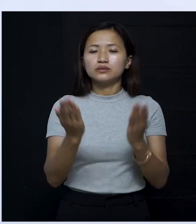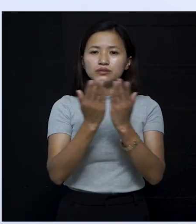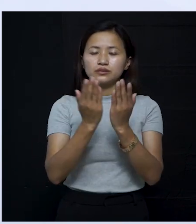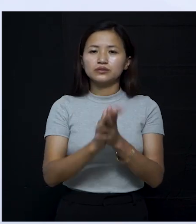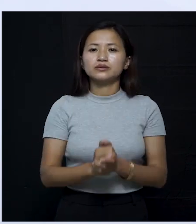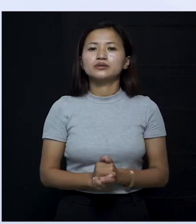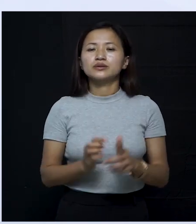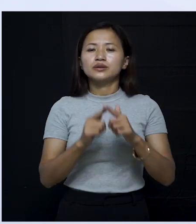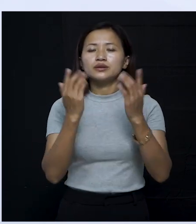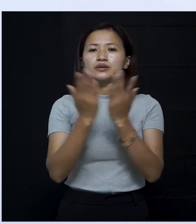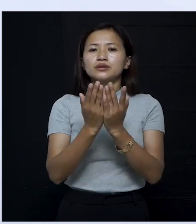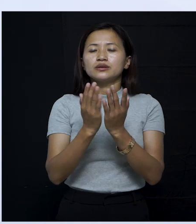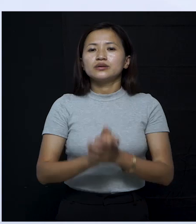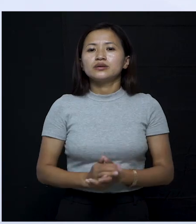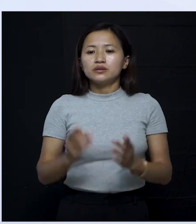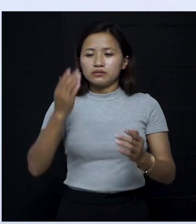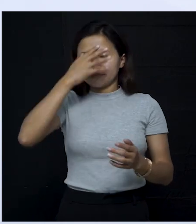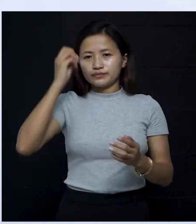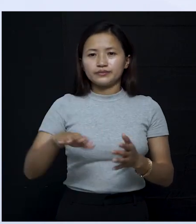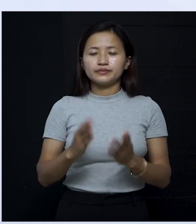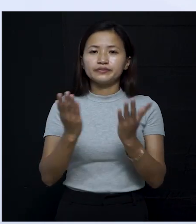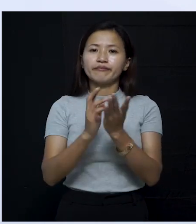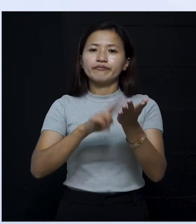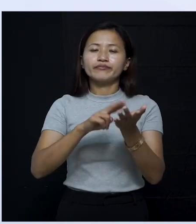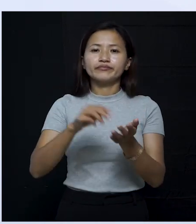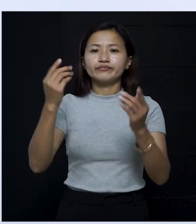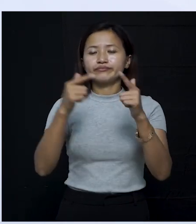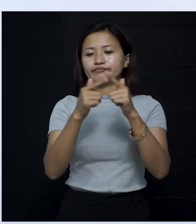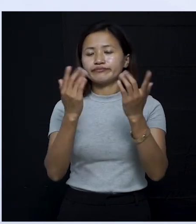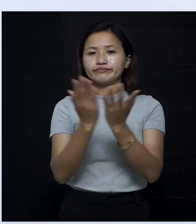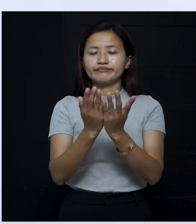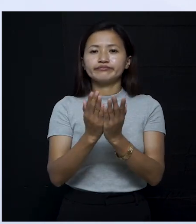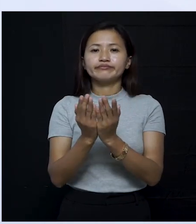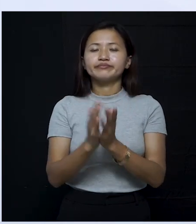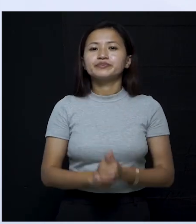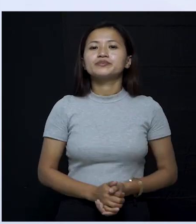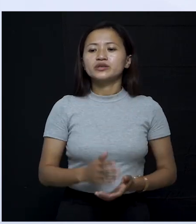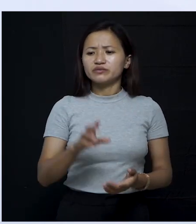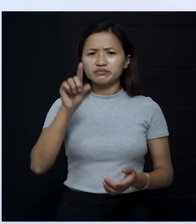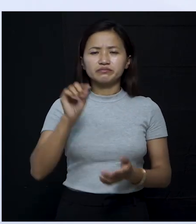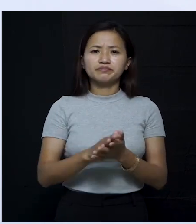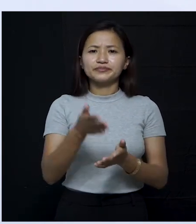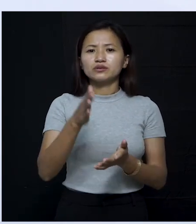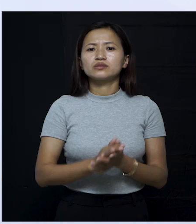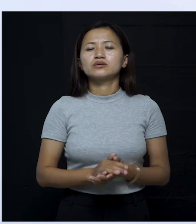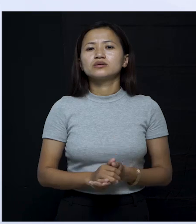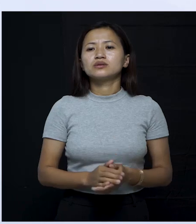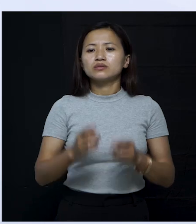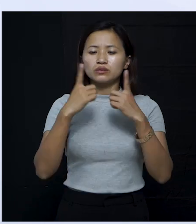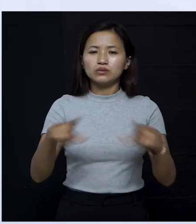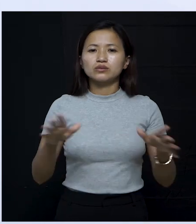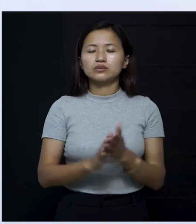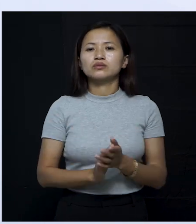textbook and don't forget to study this Nagaland book, okay? Don't forget it, because if you don't, then you are going to lose